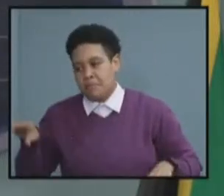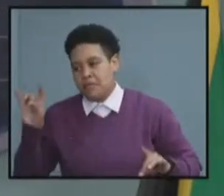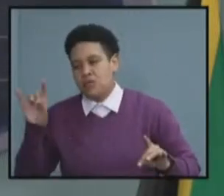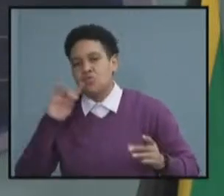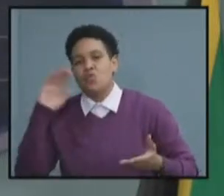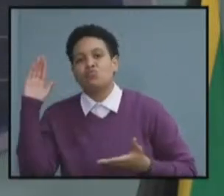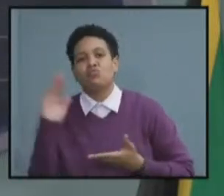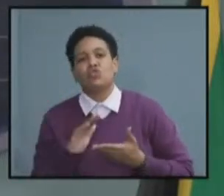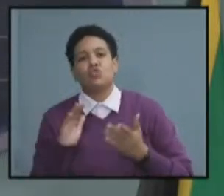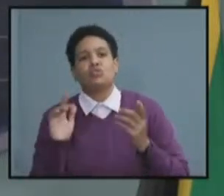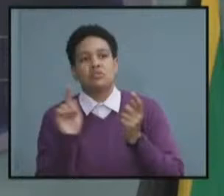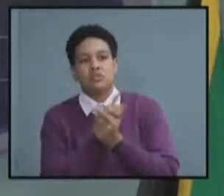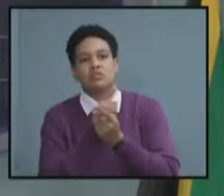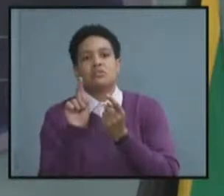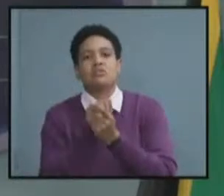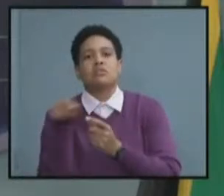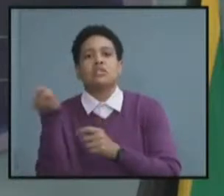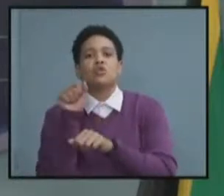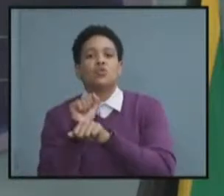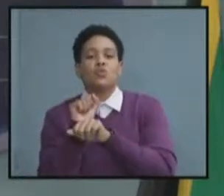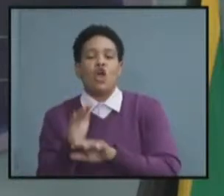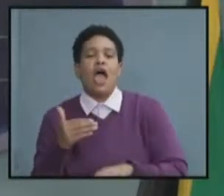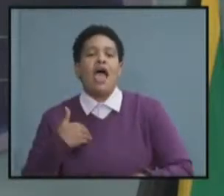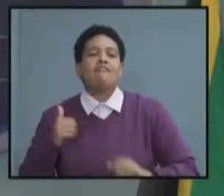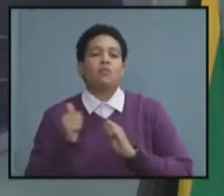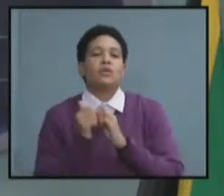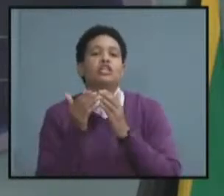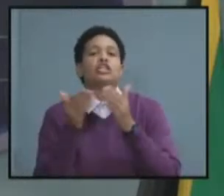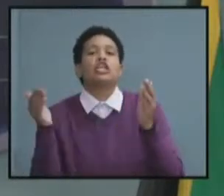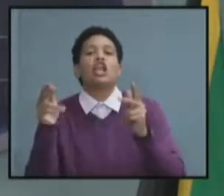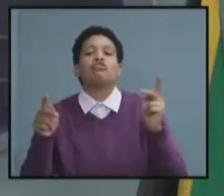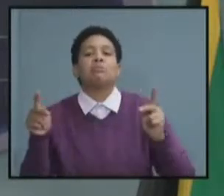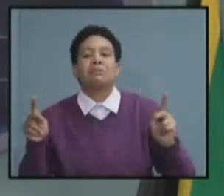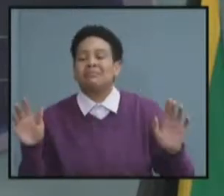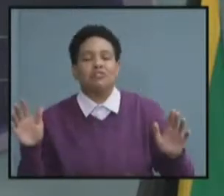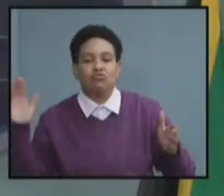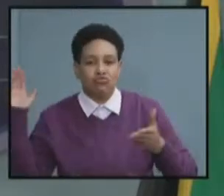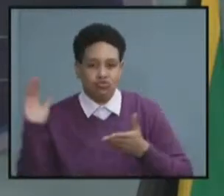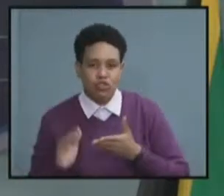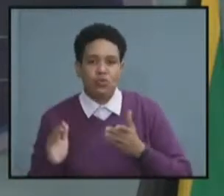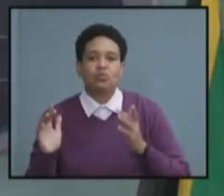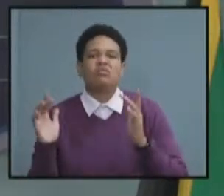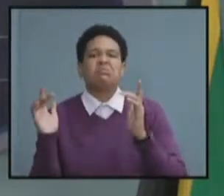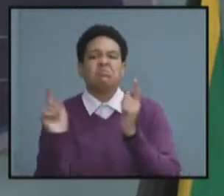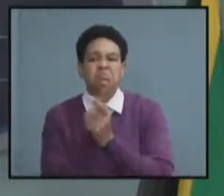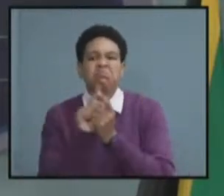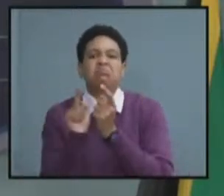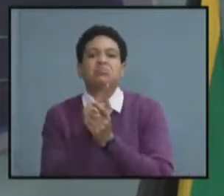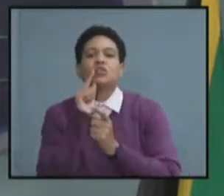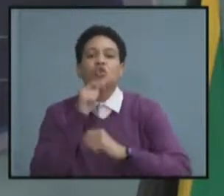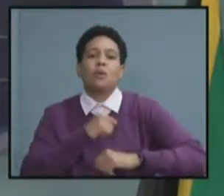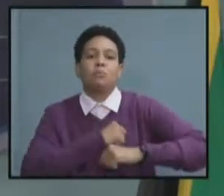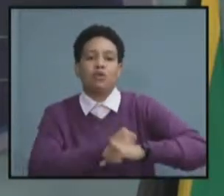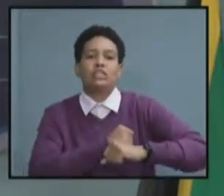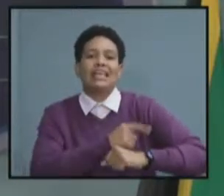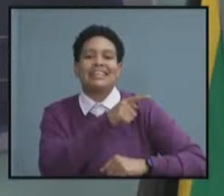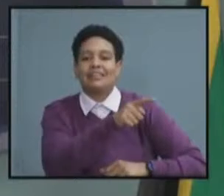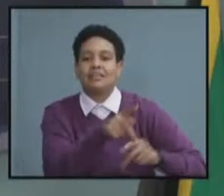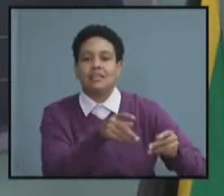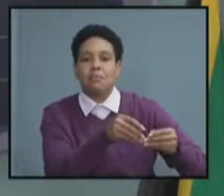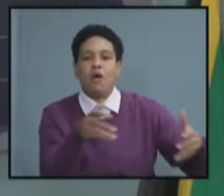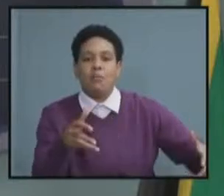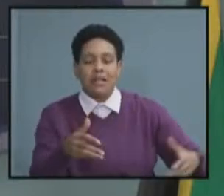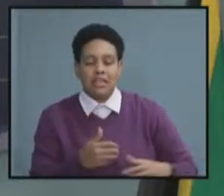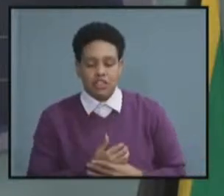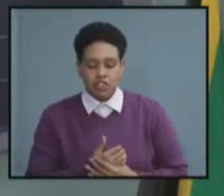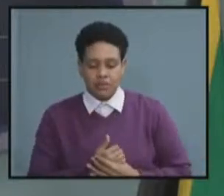contact that these workers have with the general public in order to protect this